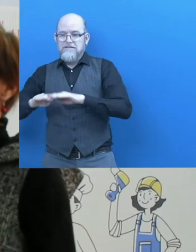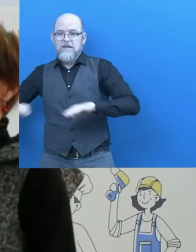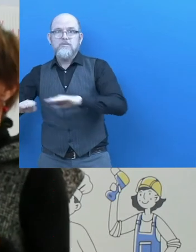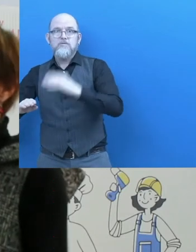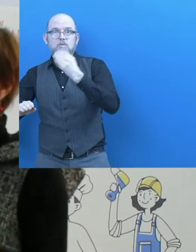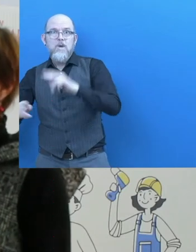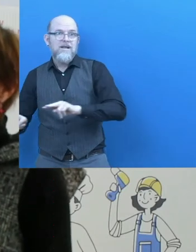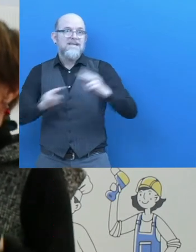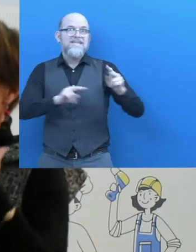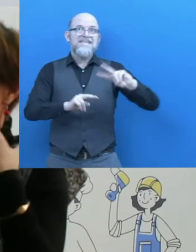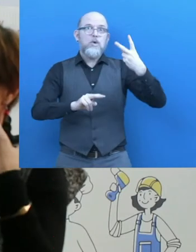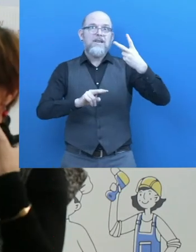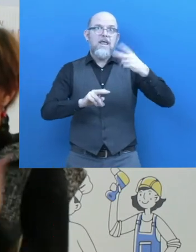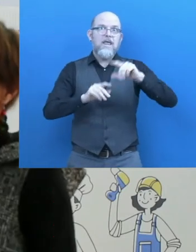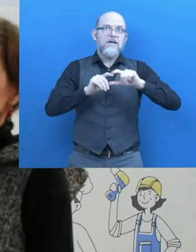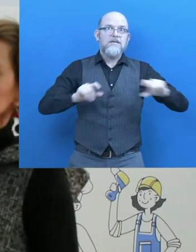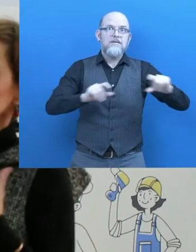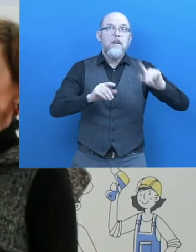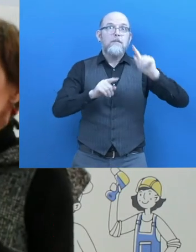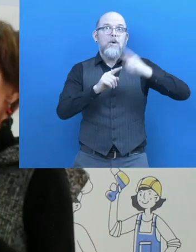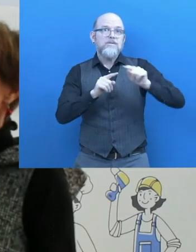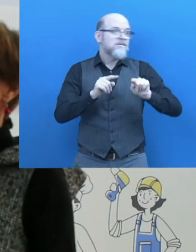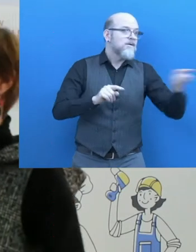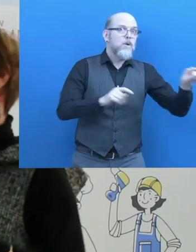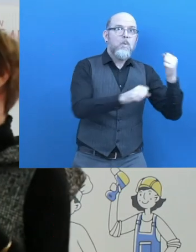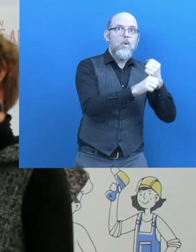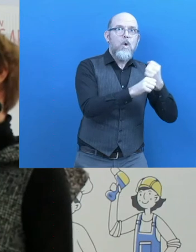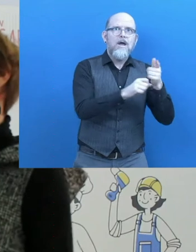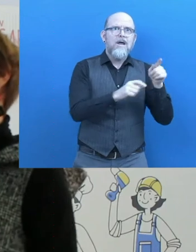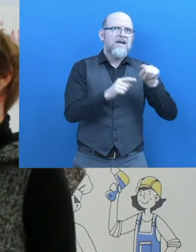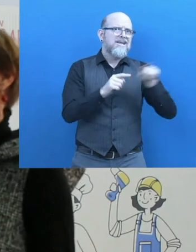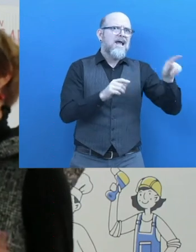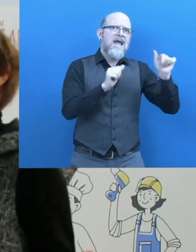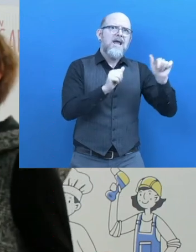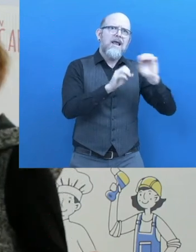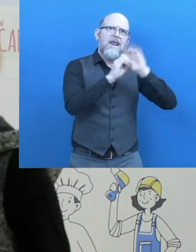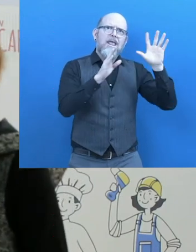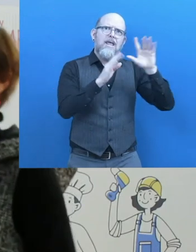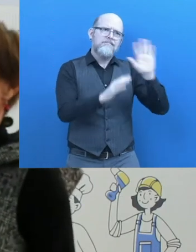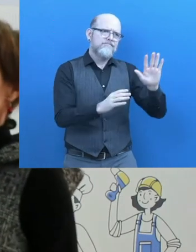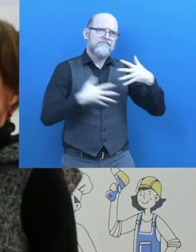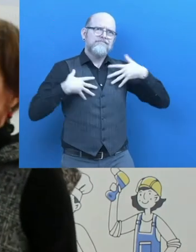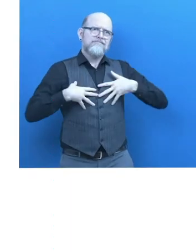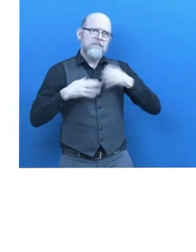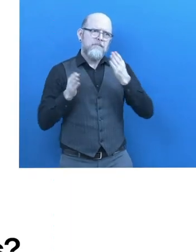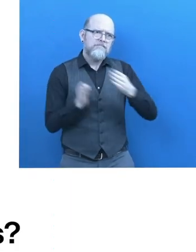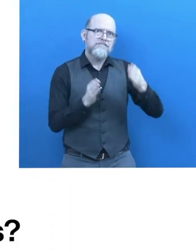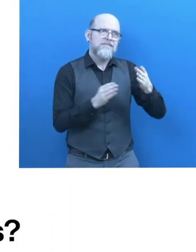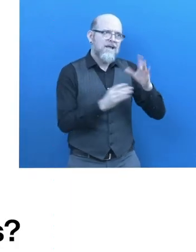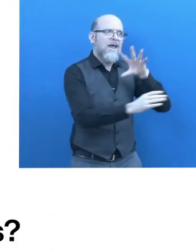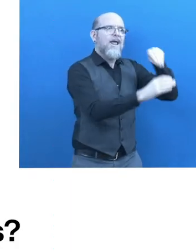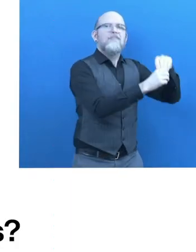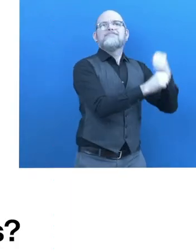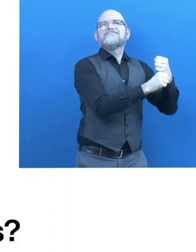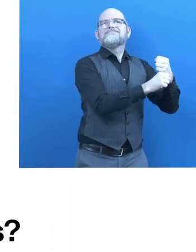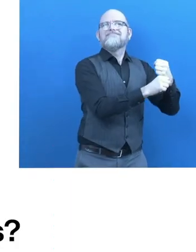the real life their competencies and their skills in order to make some kind of improvement. What's next